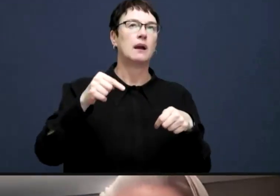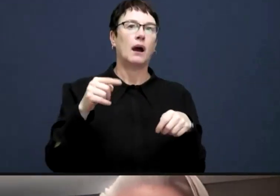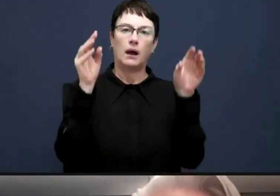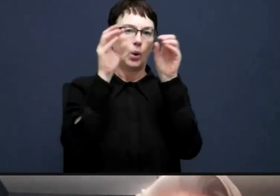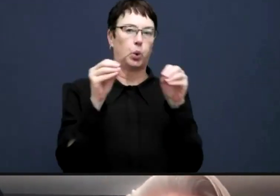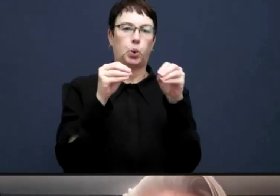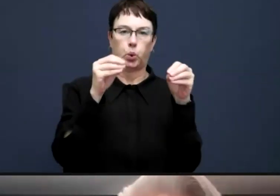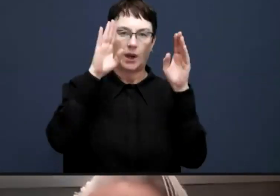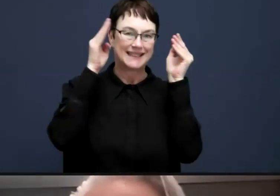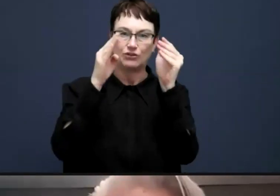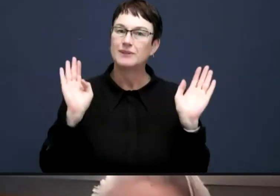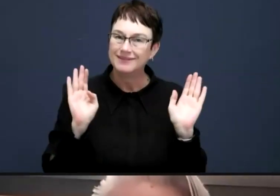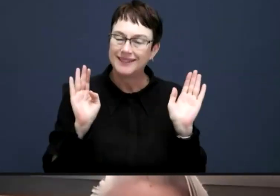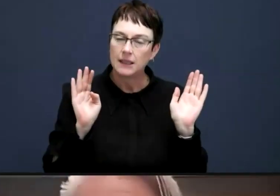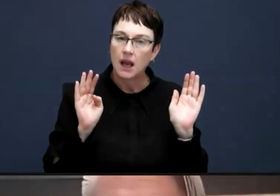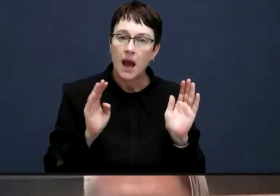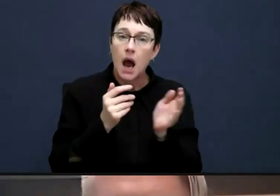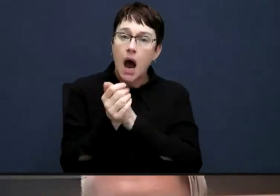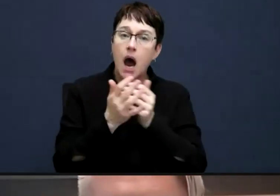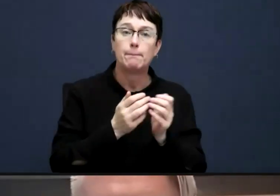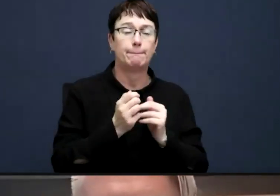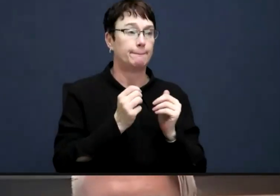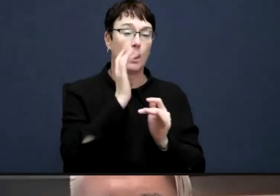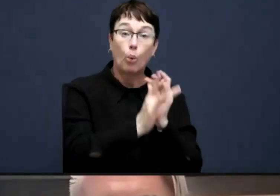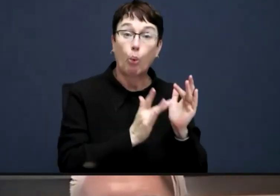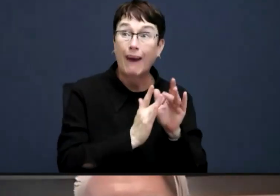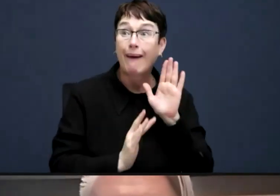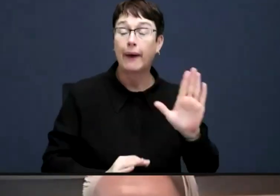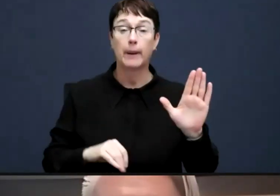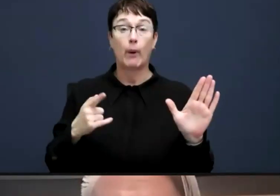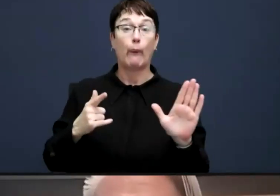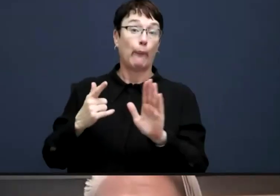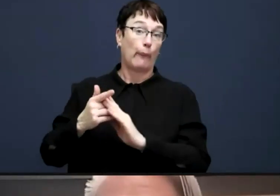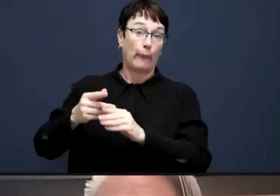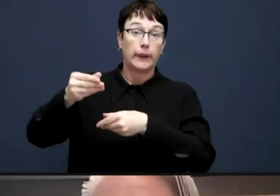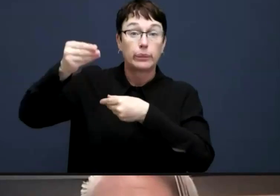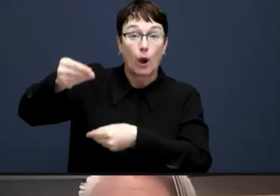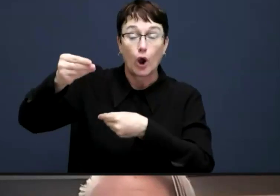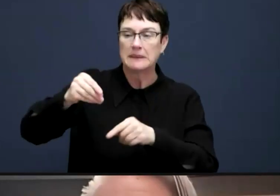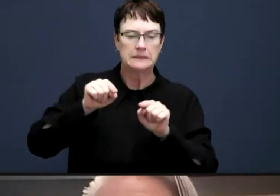about. But I think for document accessibility, the landscape is changing.